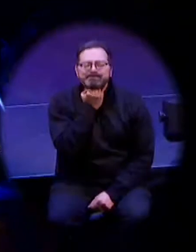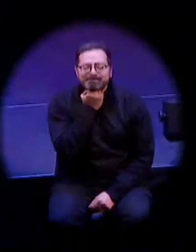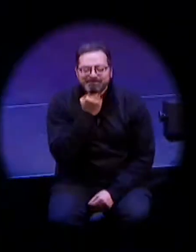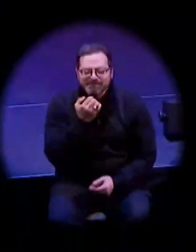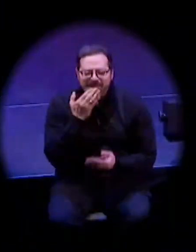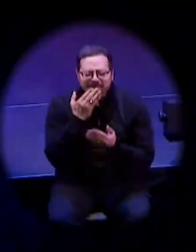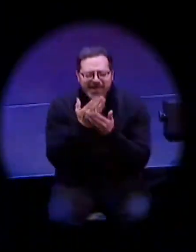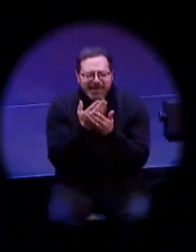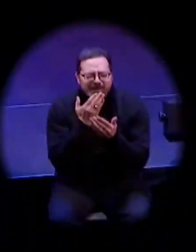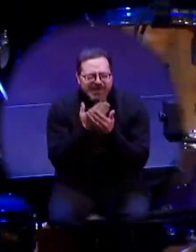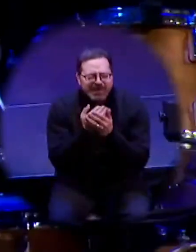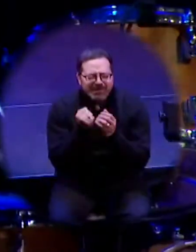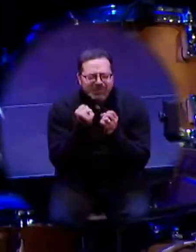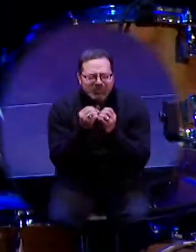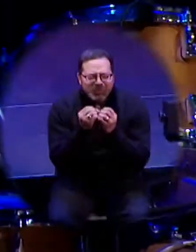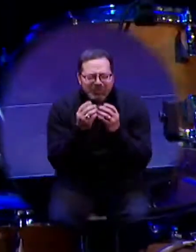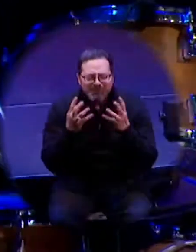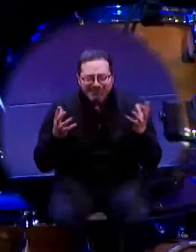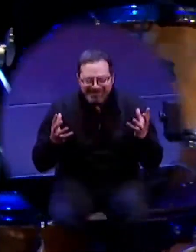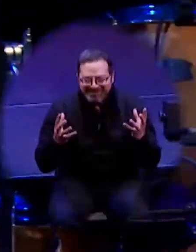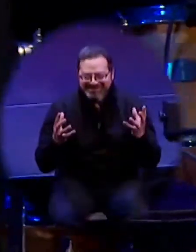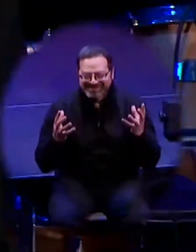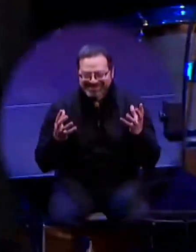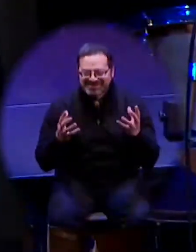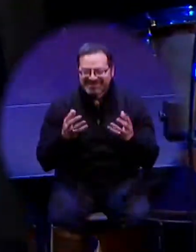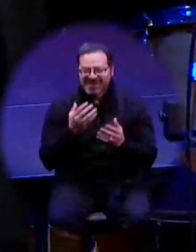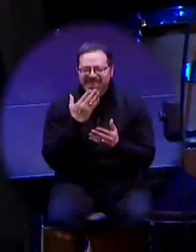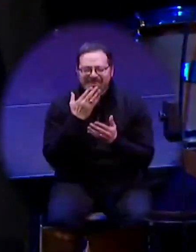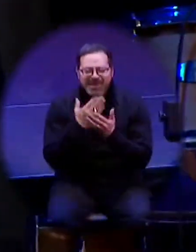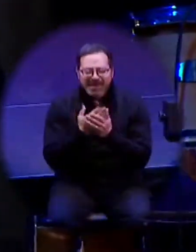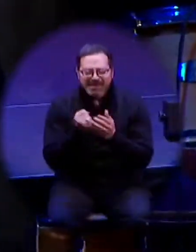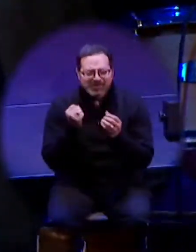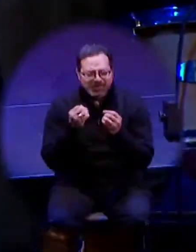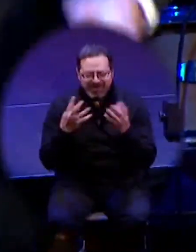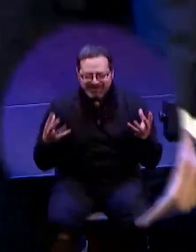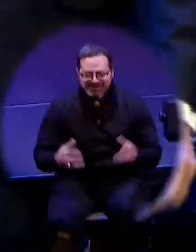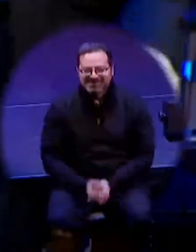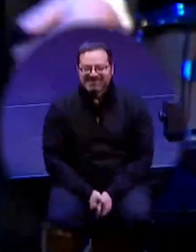Thank you so much. Thank you so much.